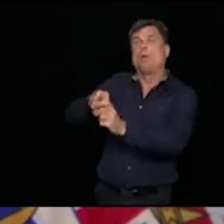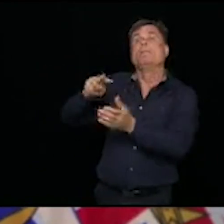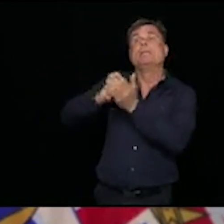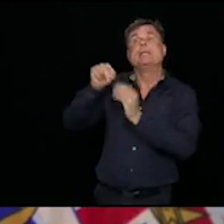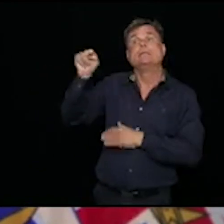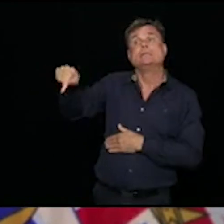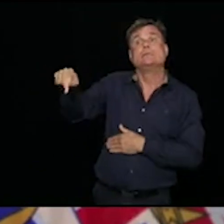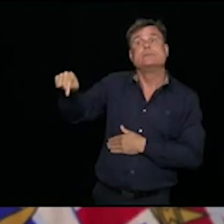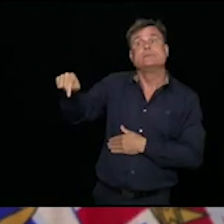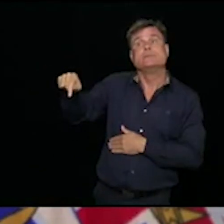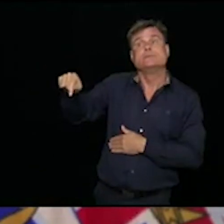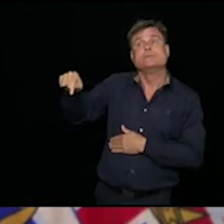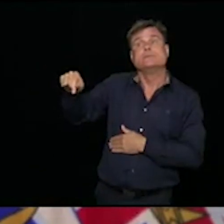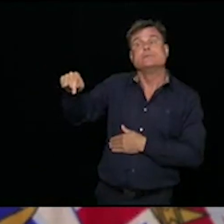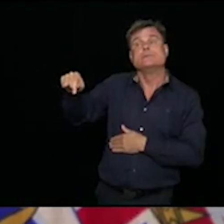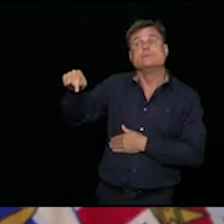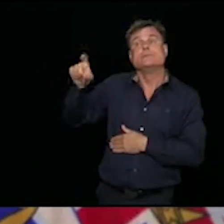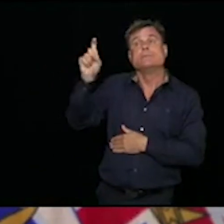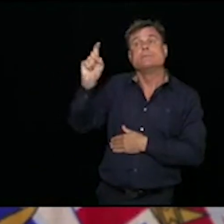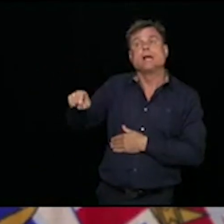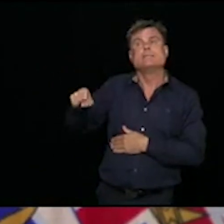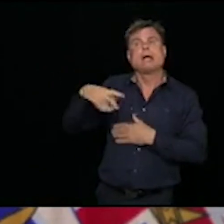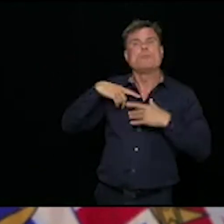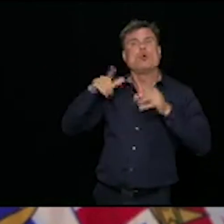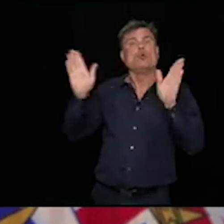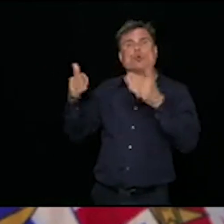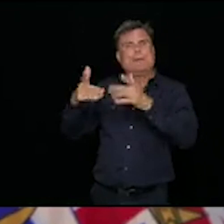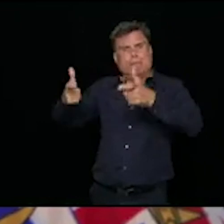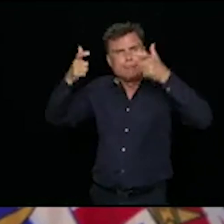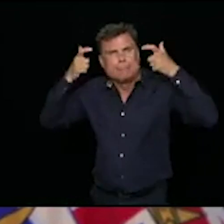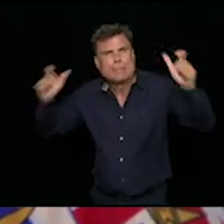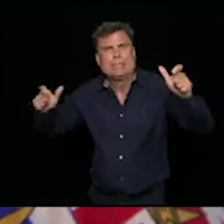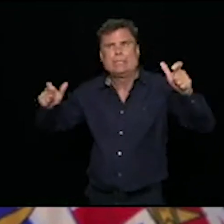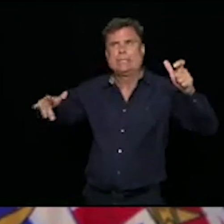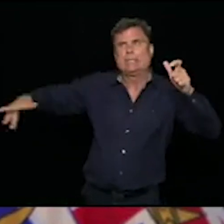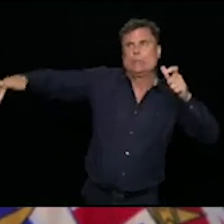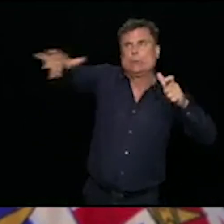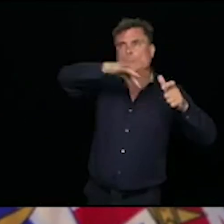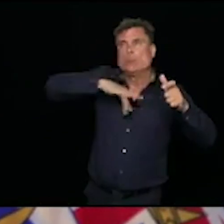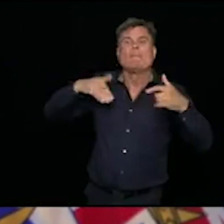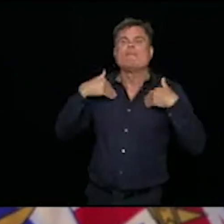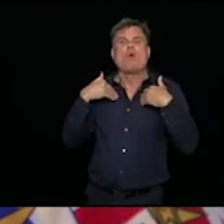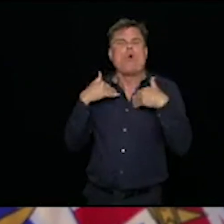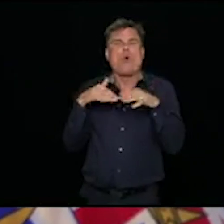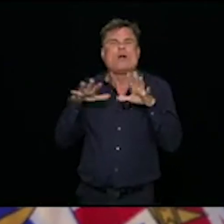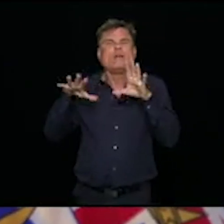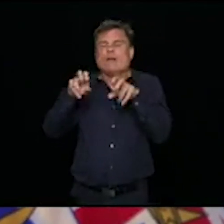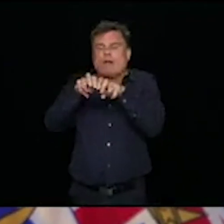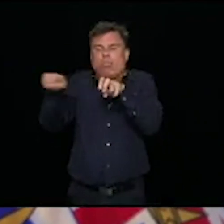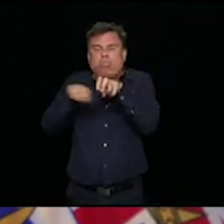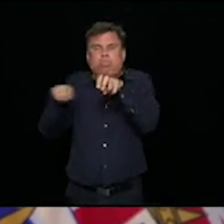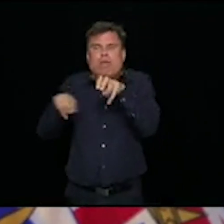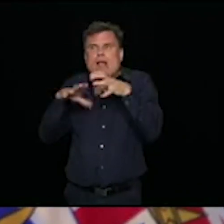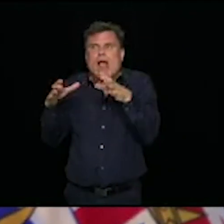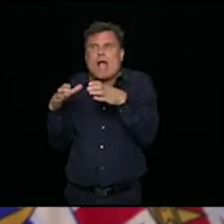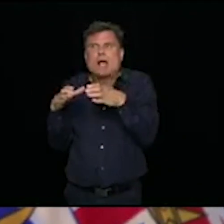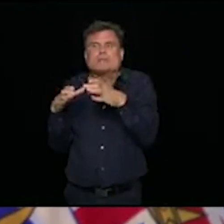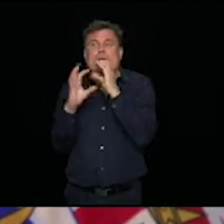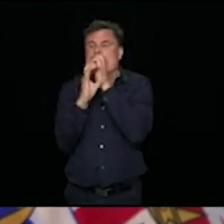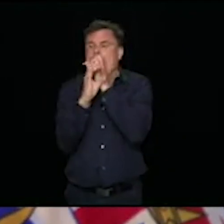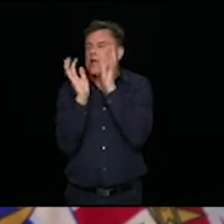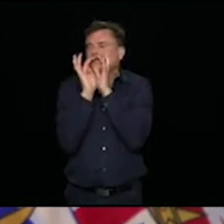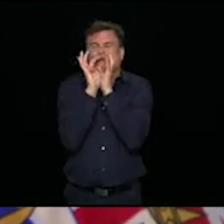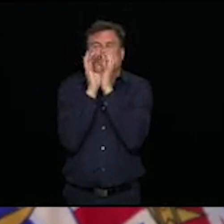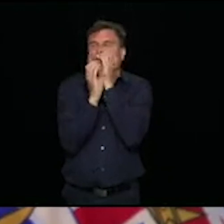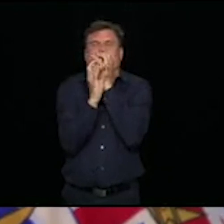space, and it might mean we have to use the spaces within our schools differently than we're used to doing. So if schools are used to working on a